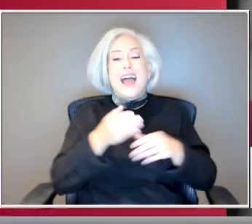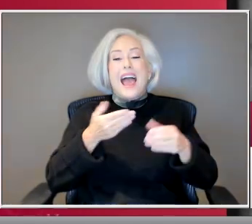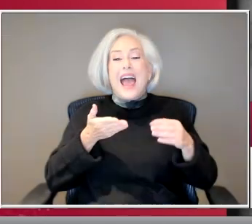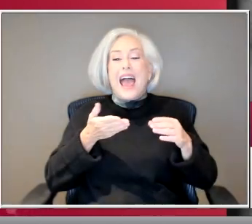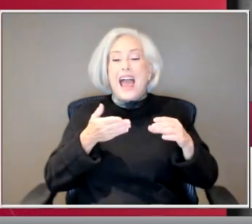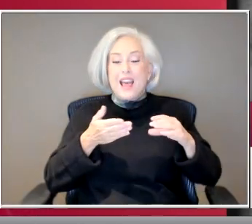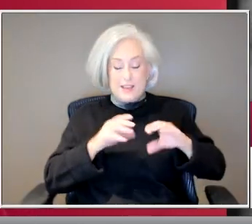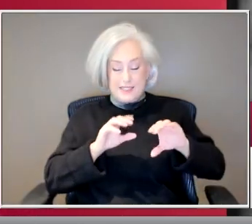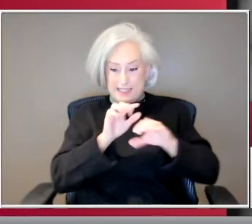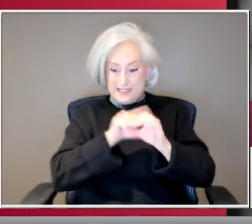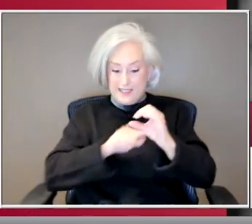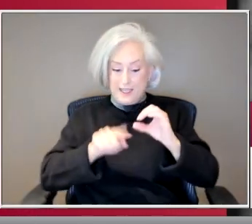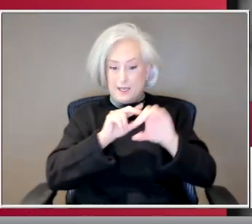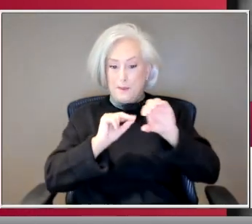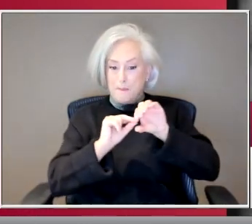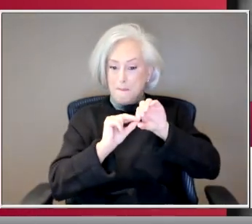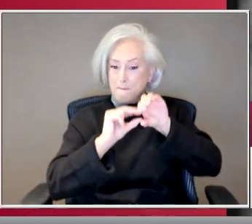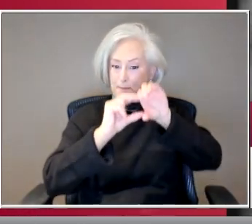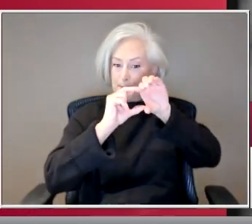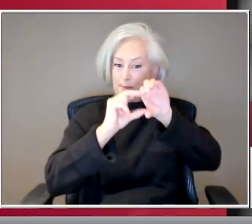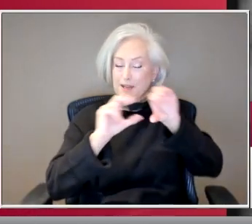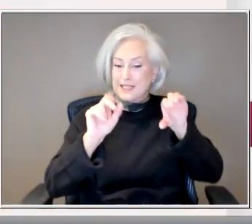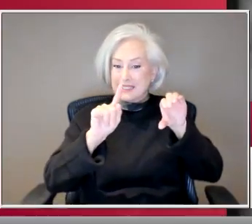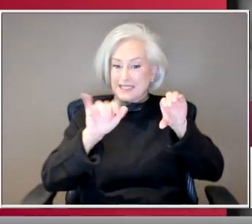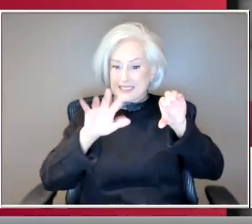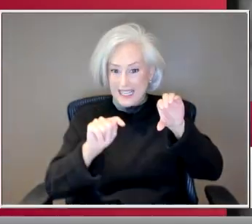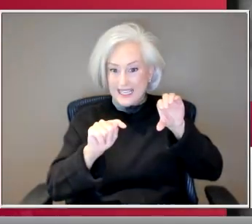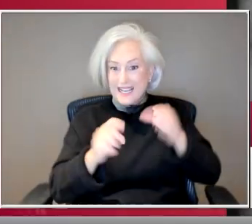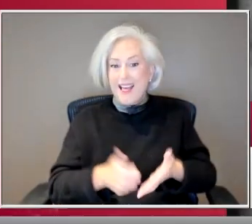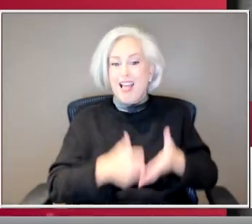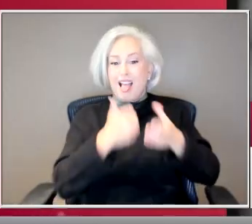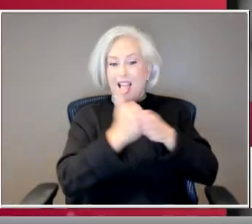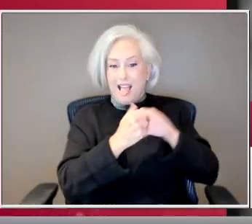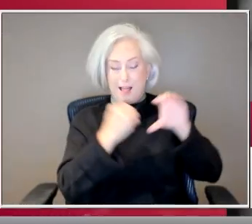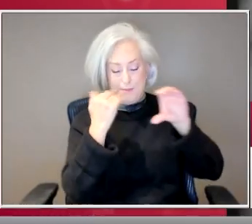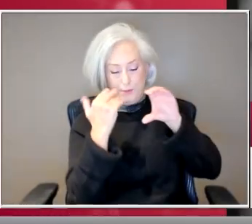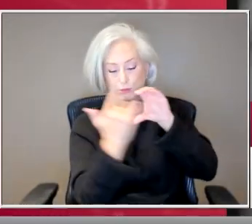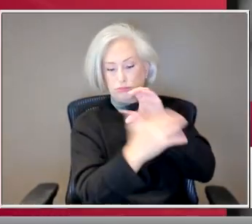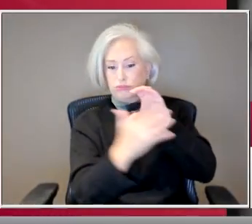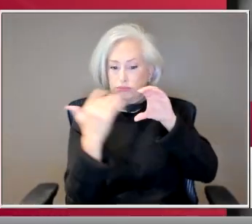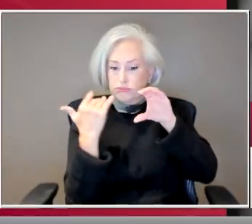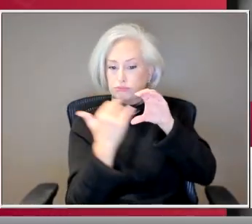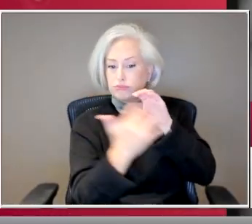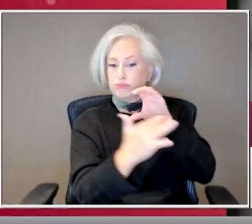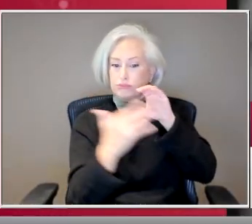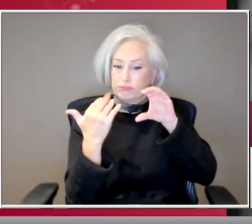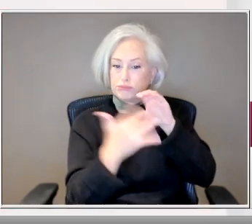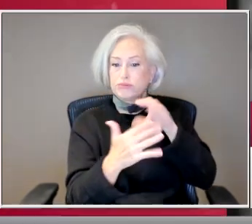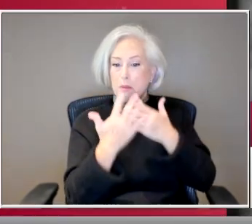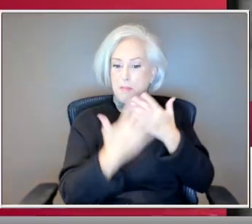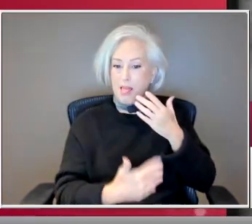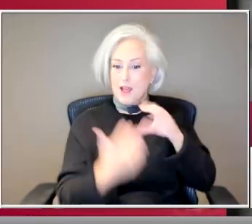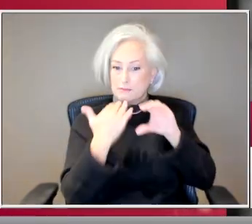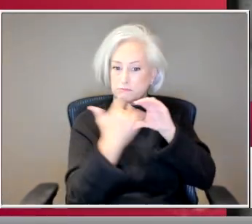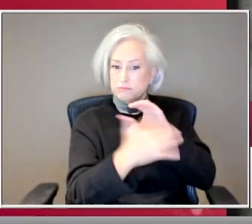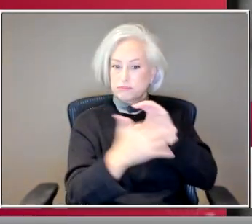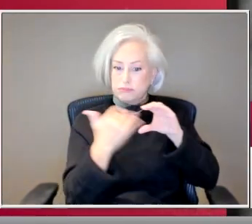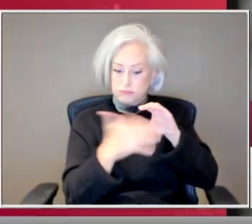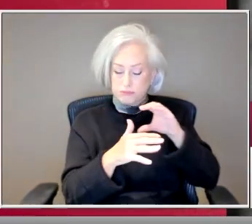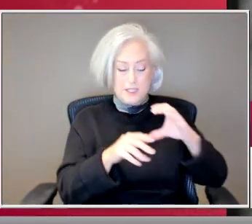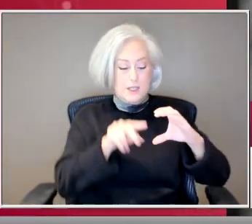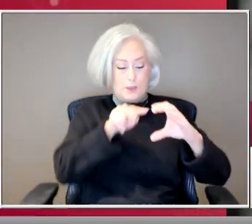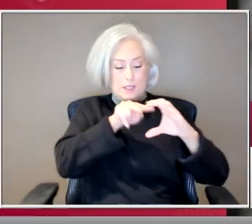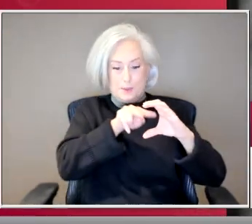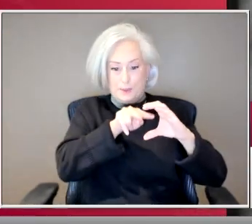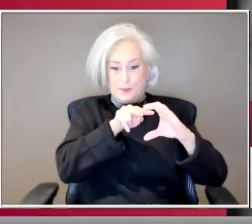that contrast is making it nice and wide open through that baffle all the way into the atrium, which is sort of towards the bottom right of